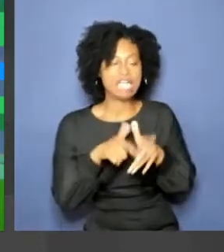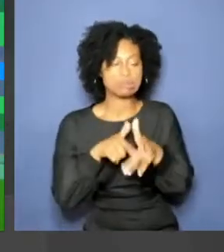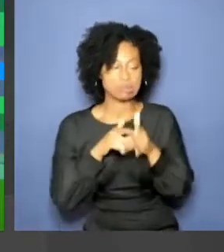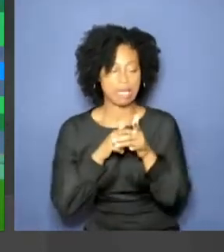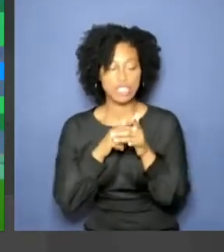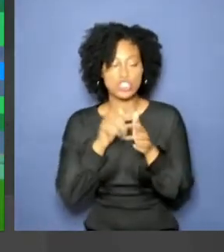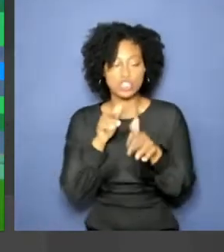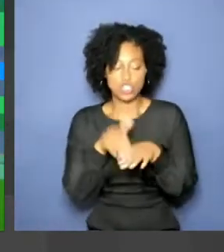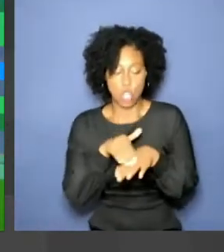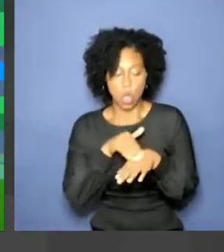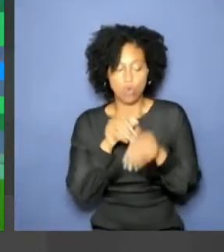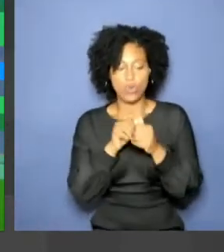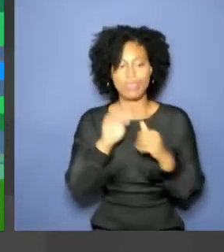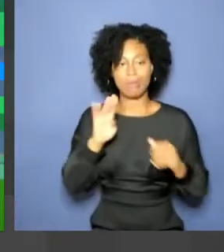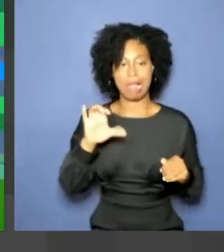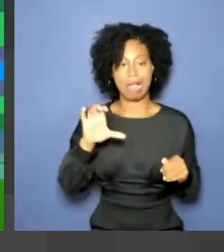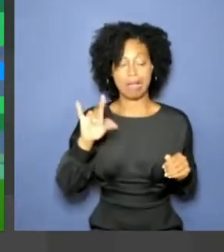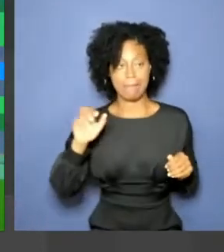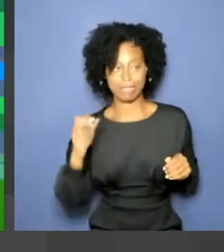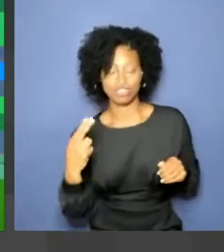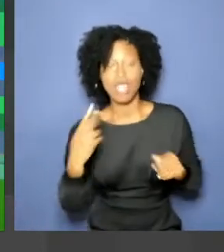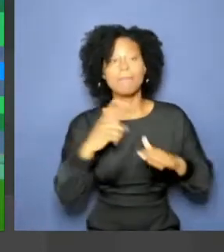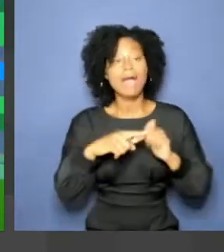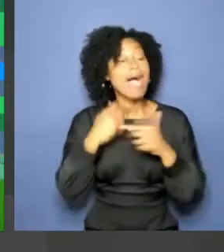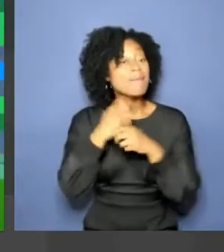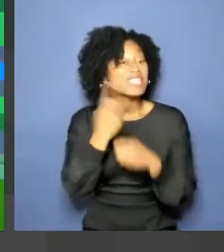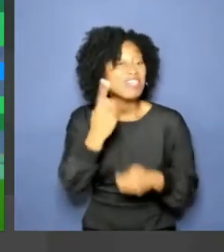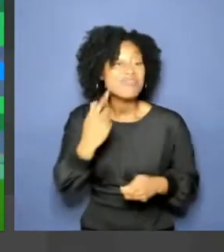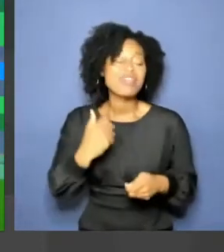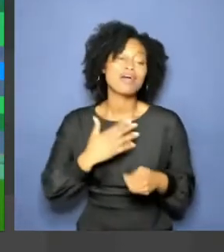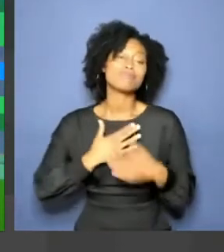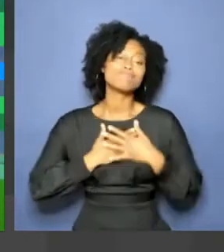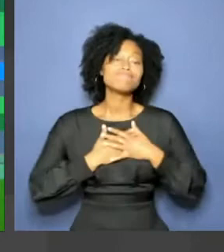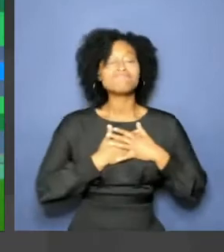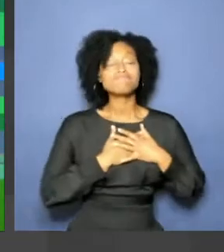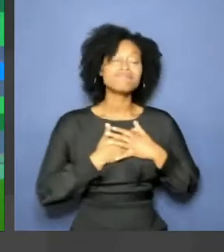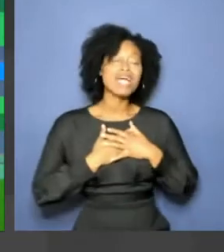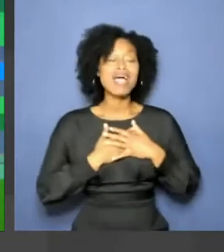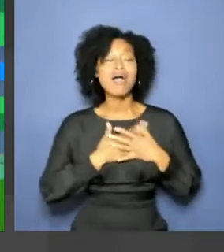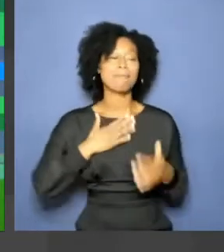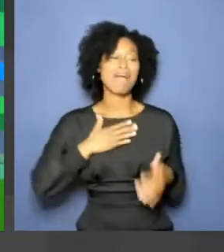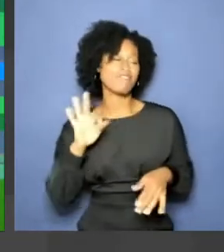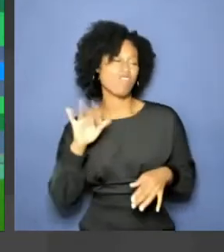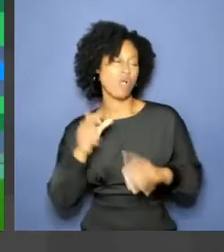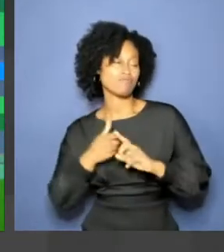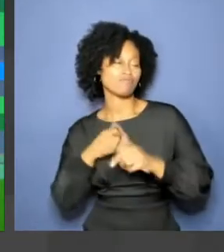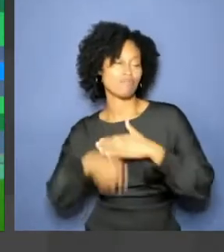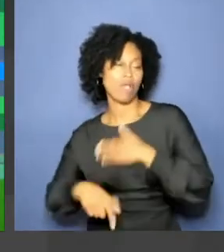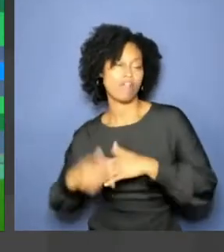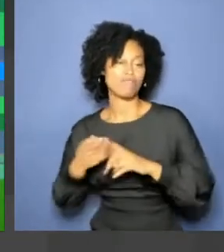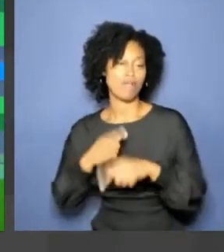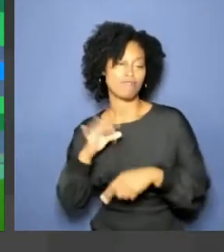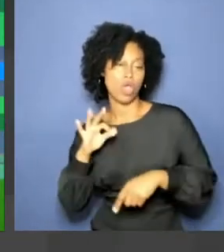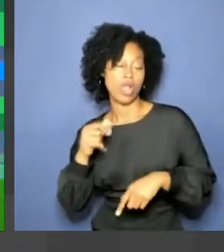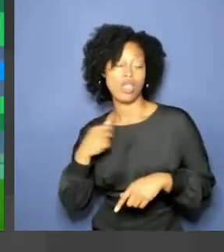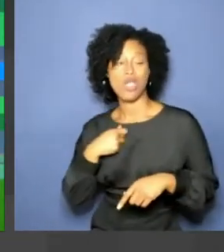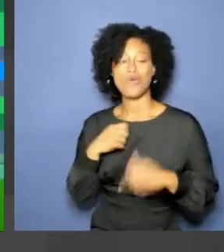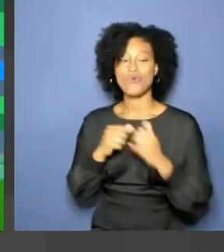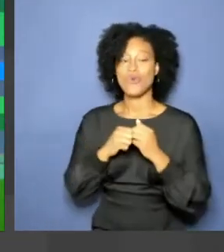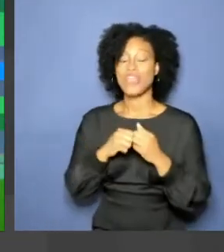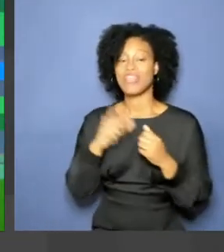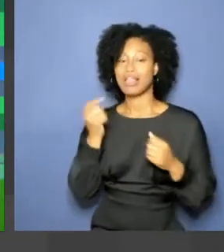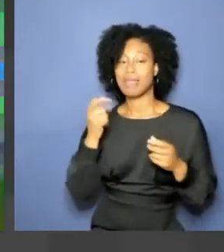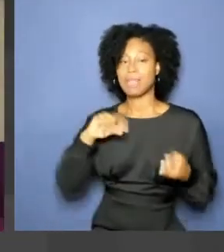I made something very near and dear to my Florida heart with a twist, which is what I'm calling